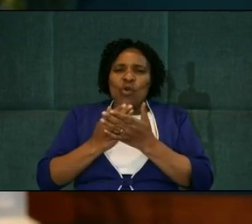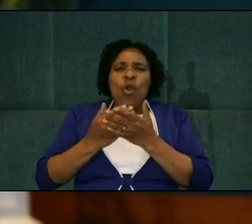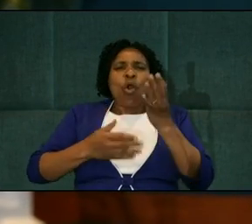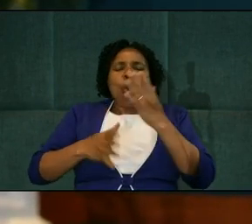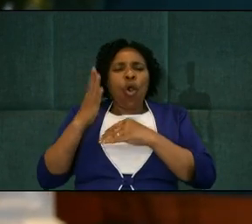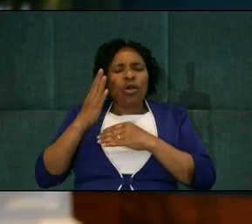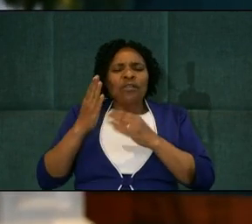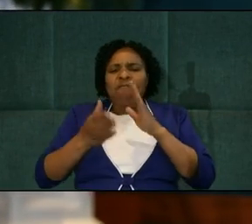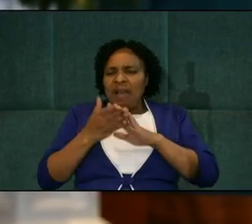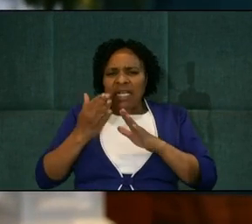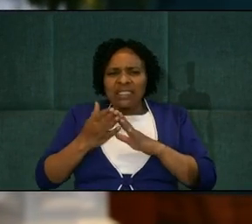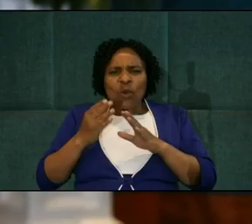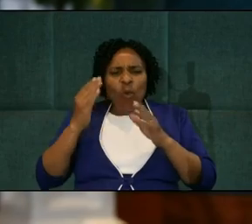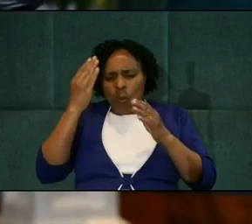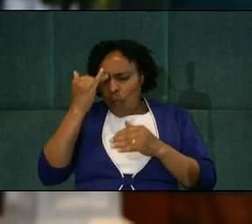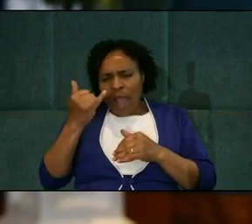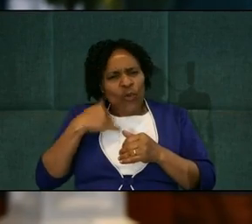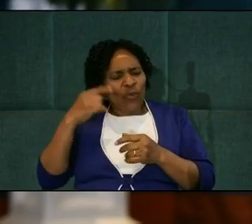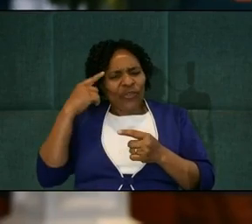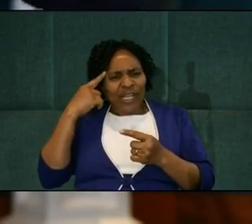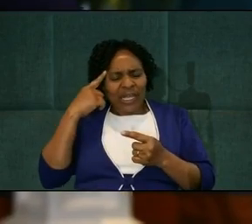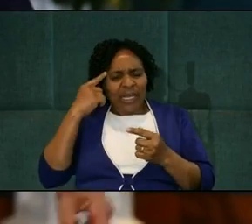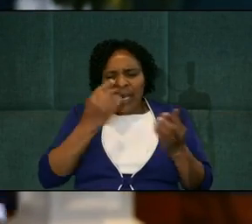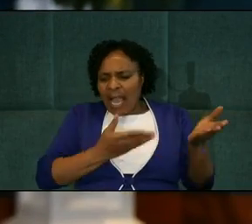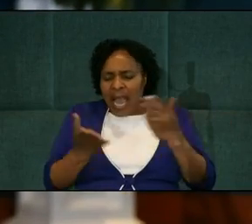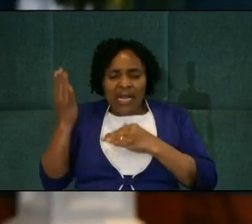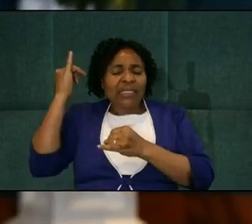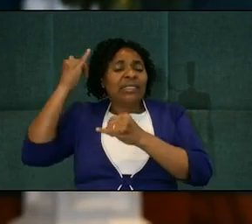far, why don't you think I can carry you to the end?